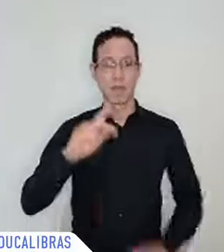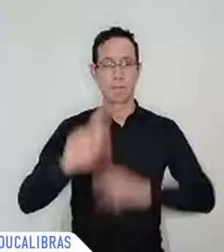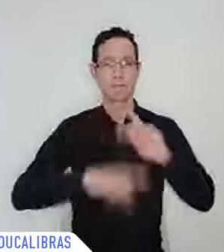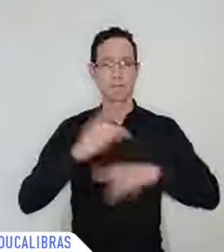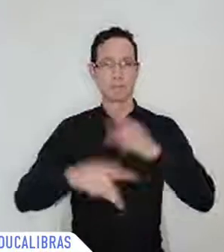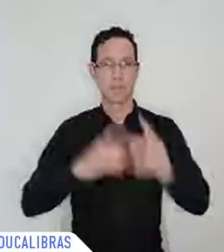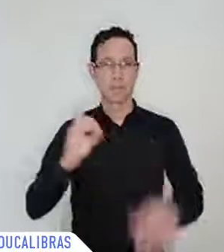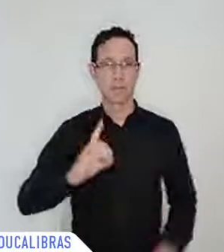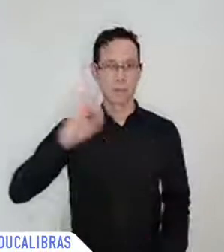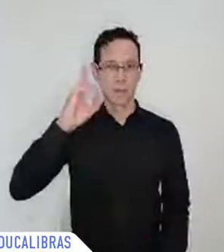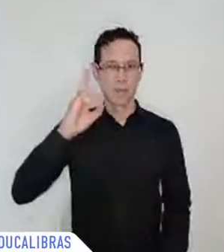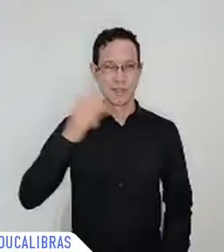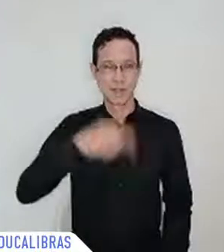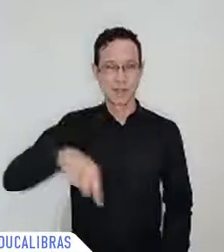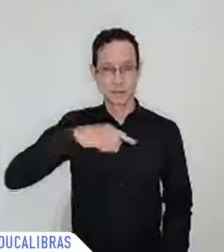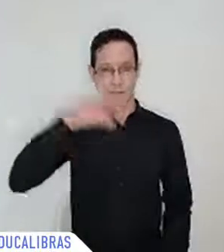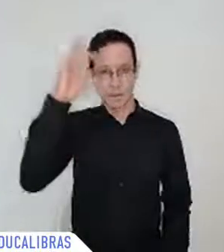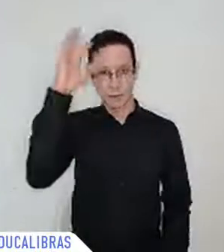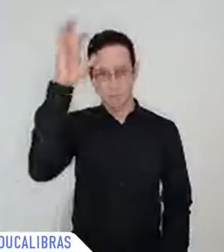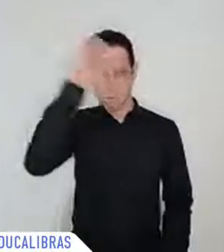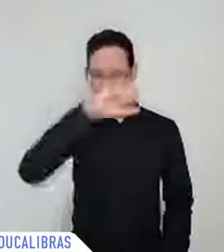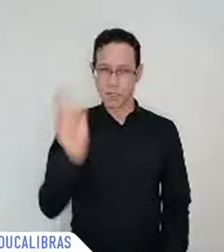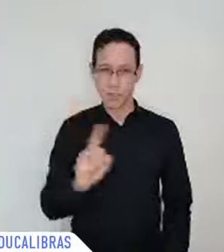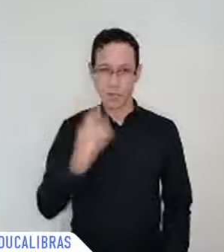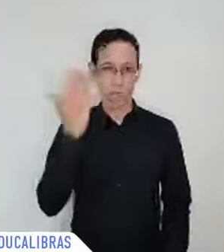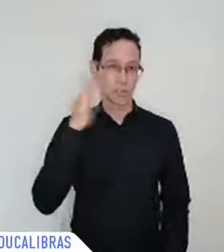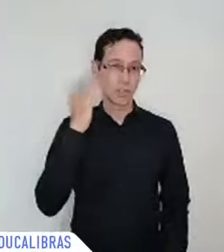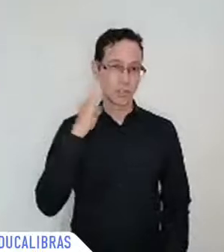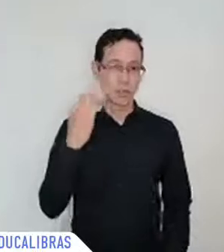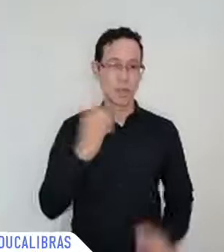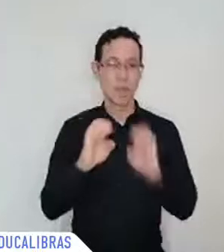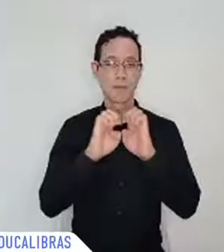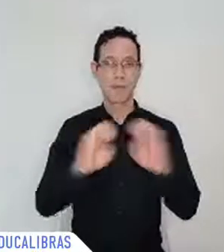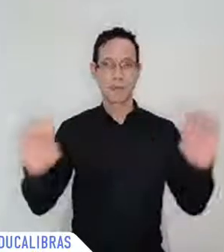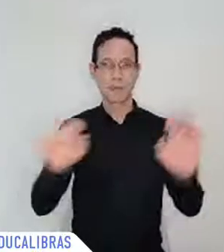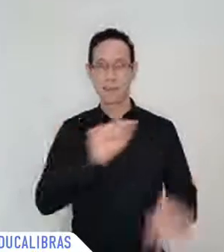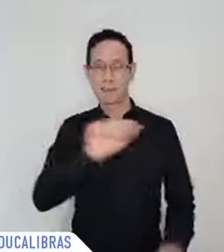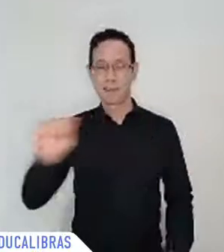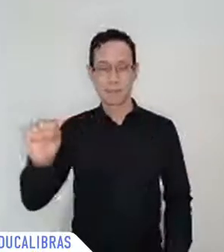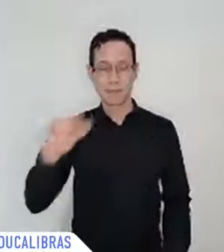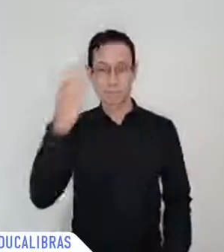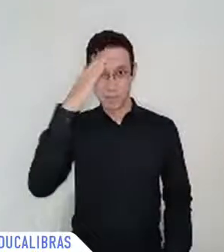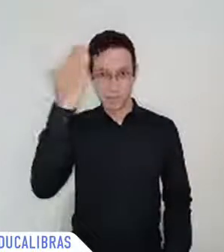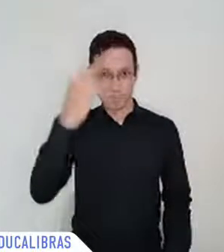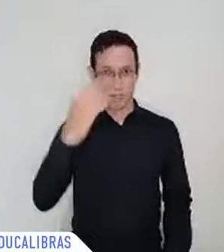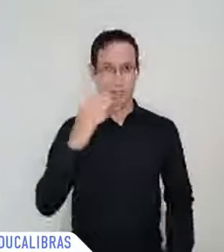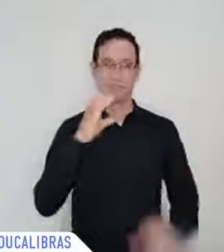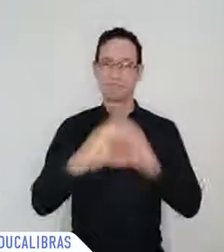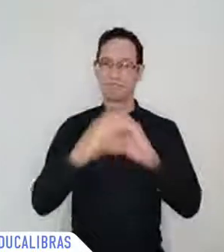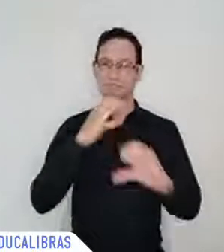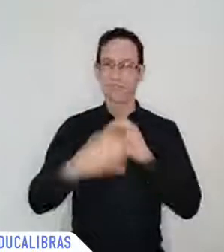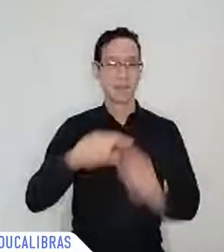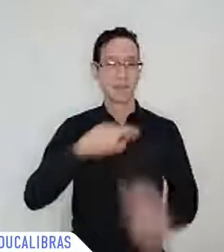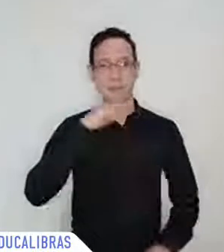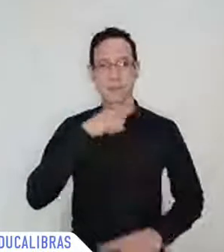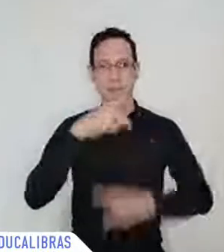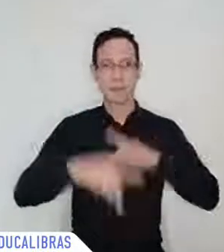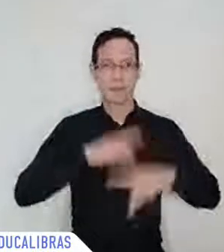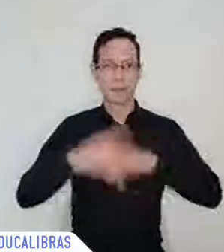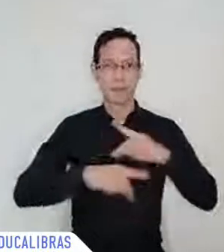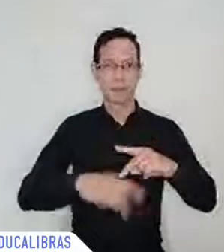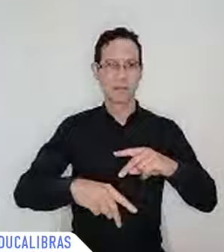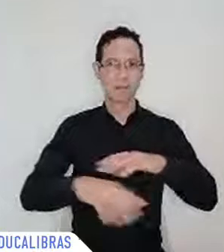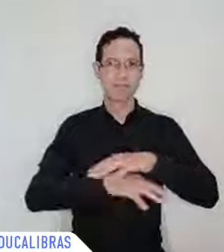called the Republic of the Militias. And then we have a book called People of God. If you don't